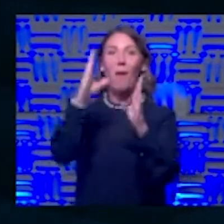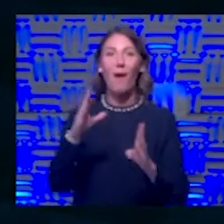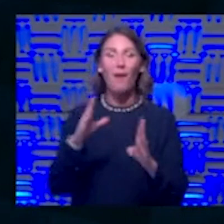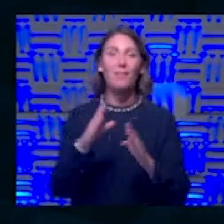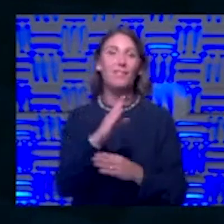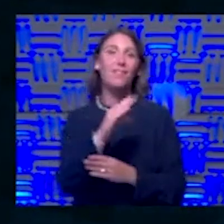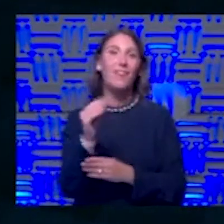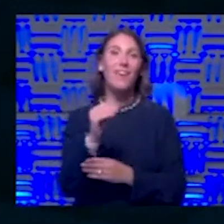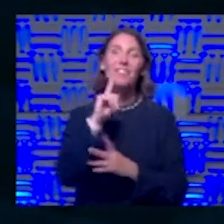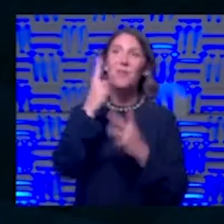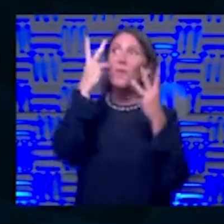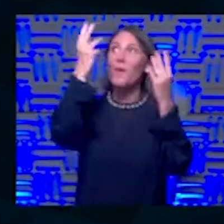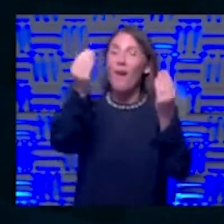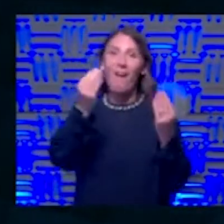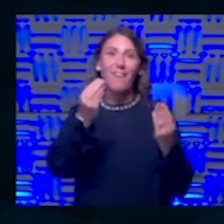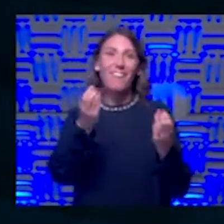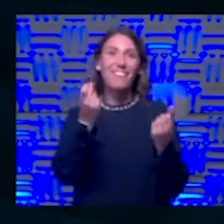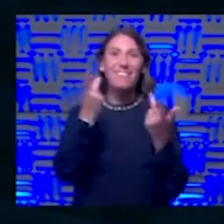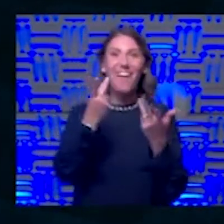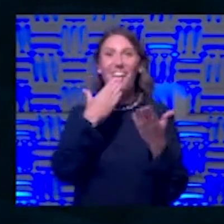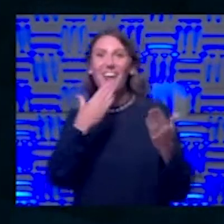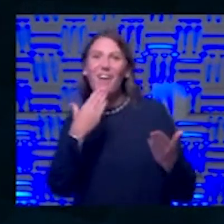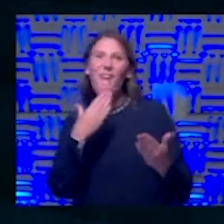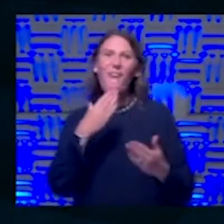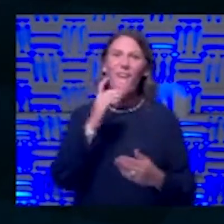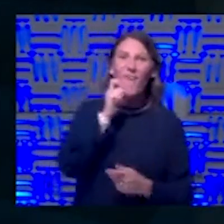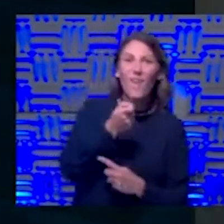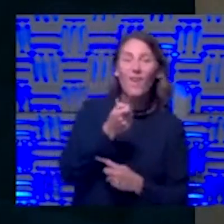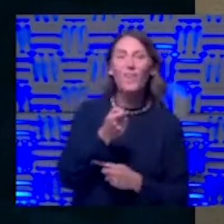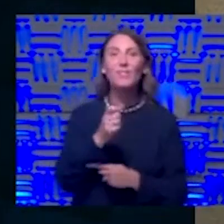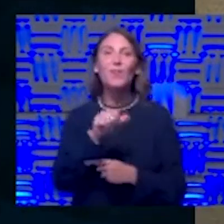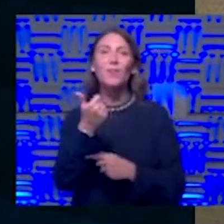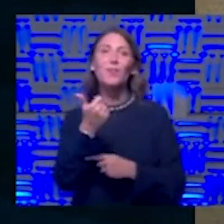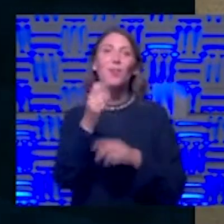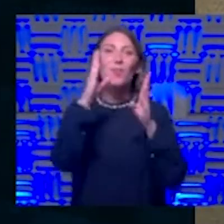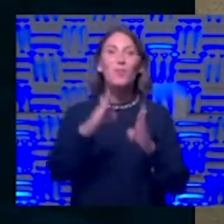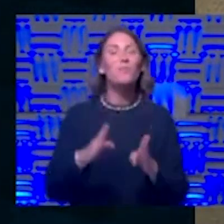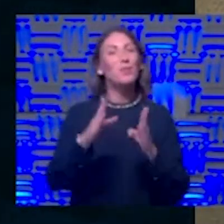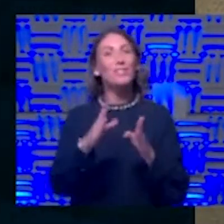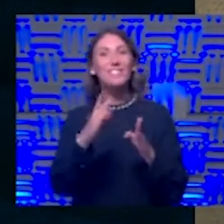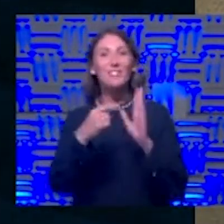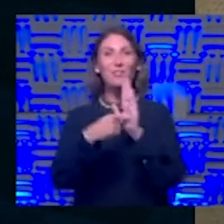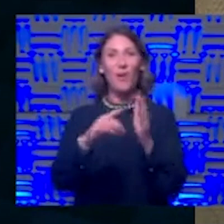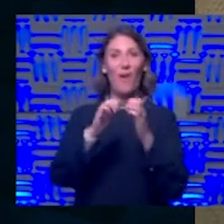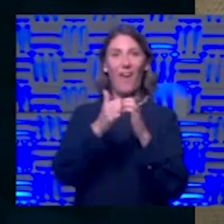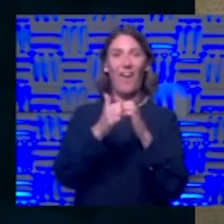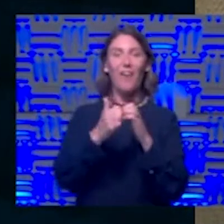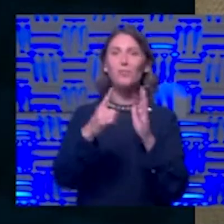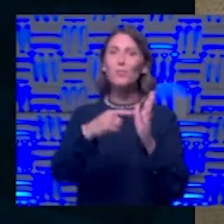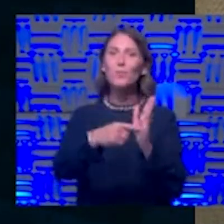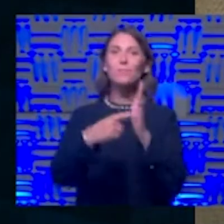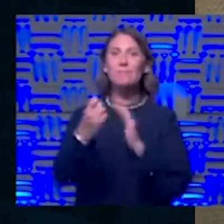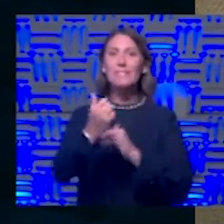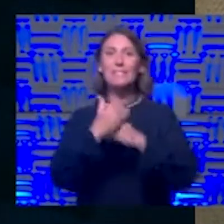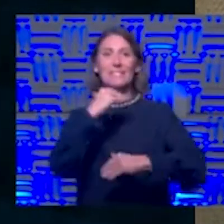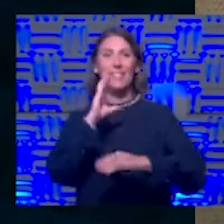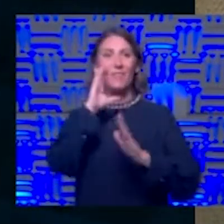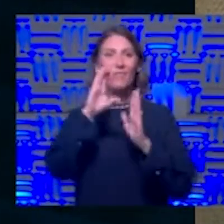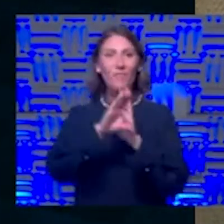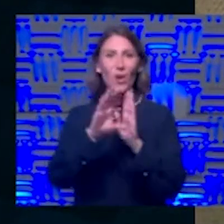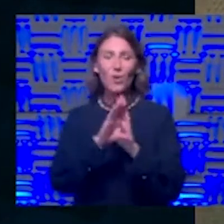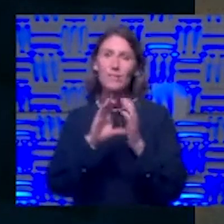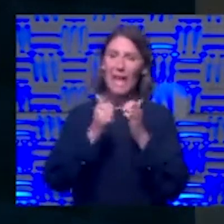go out, get lots of compliments on that. So again, another person showing us how it is done. So please send in your photos, showing us how you're staying safe, wearing your mask,